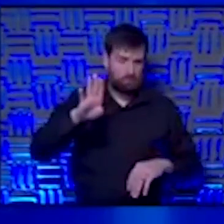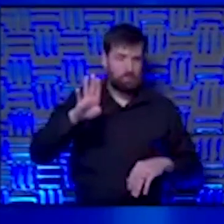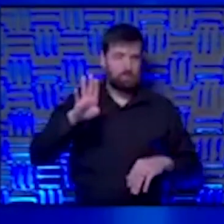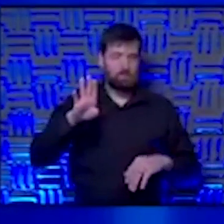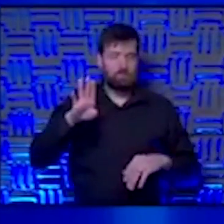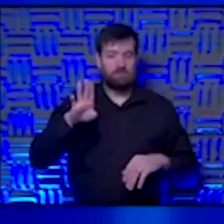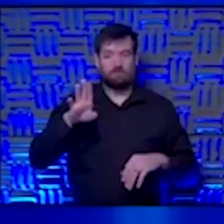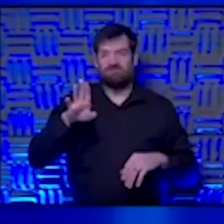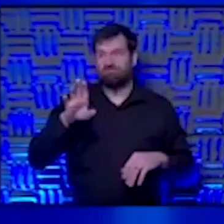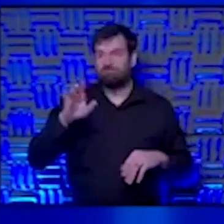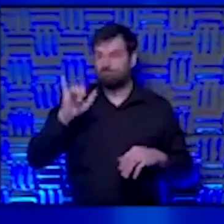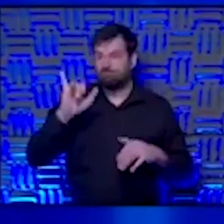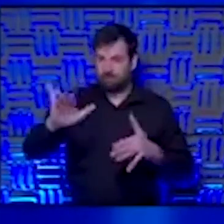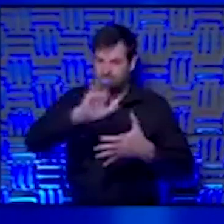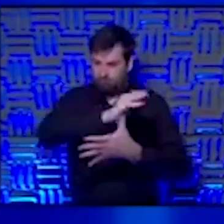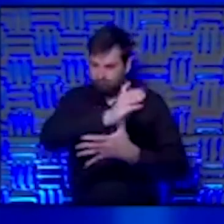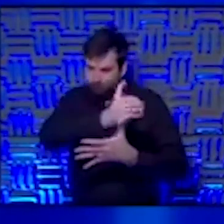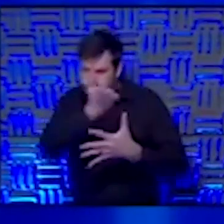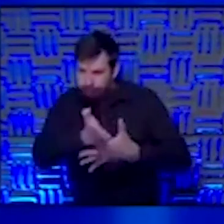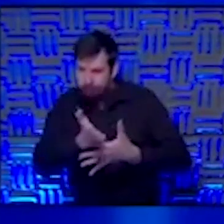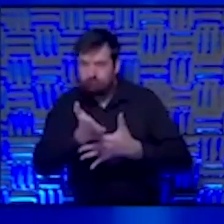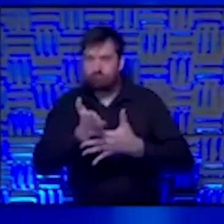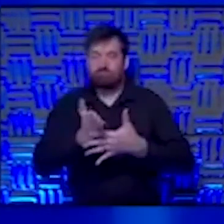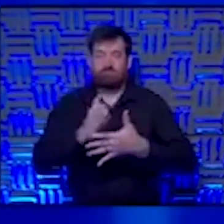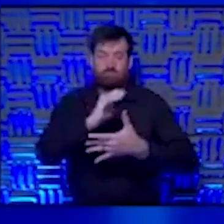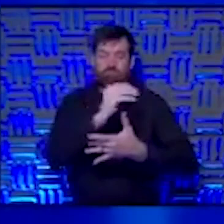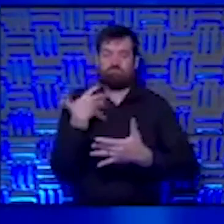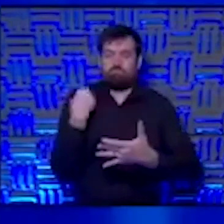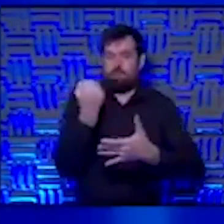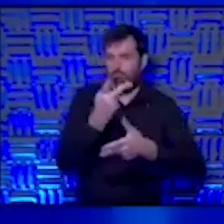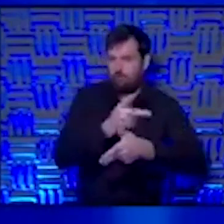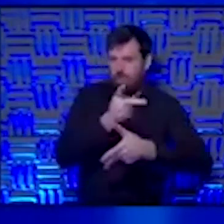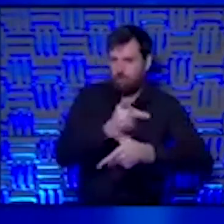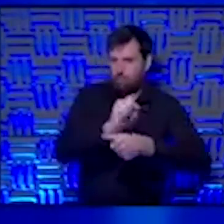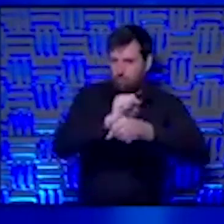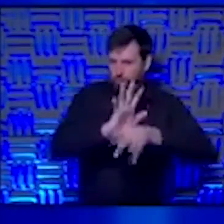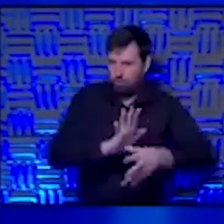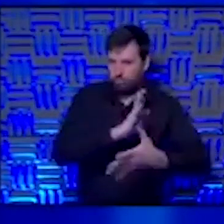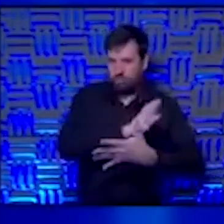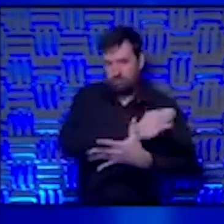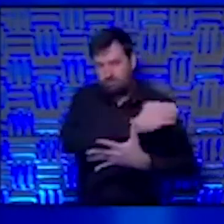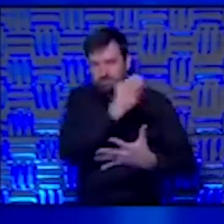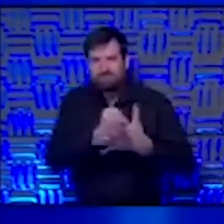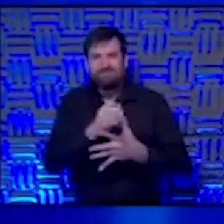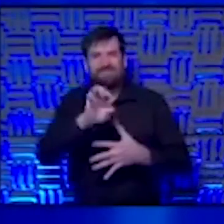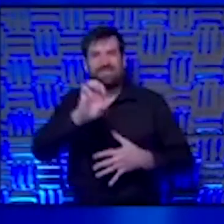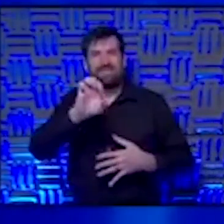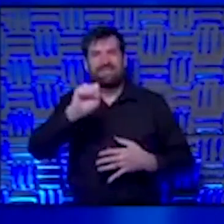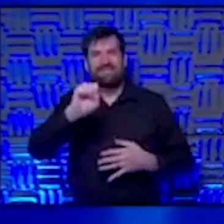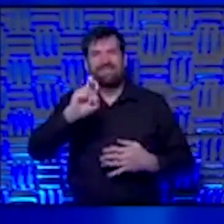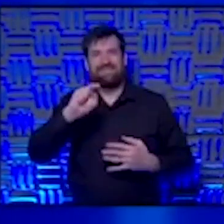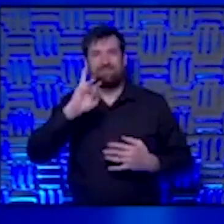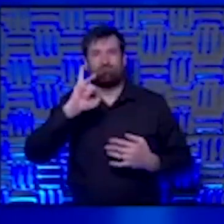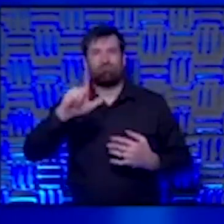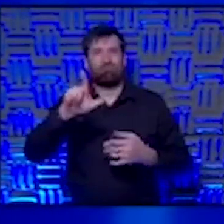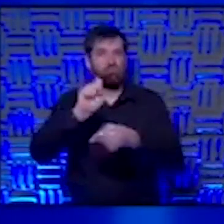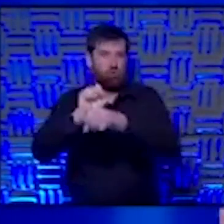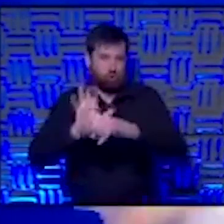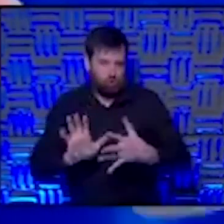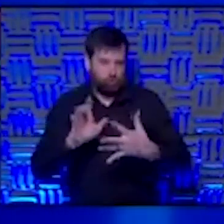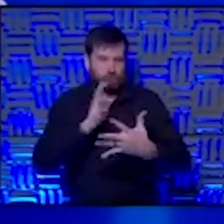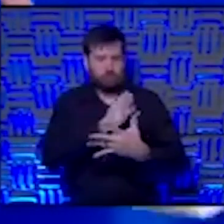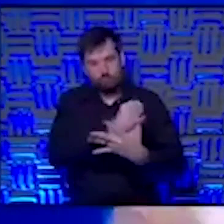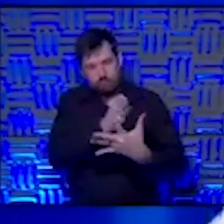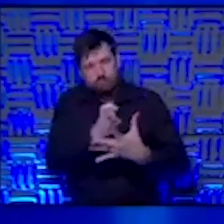age, that's the next group. You go healthcare workers, and then essential workers, and those over 74. So they broadened